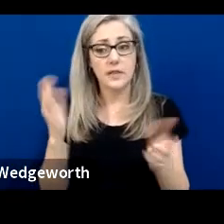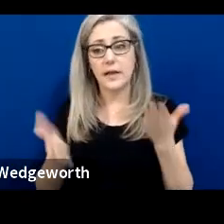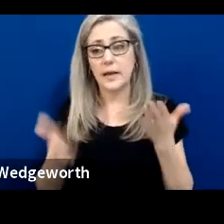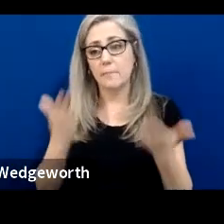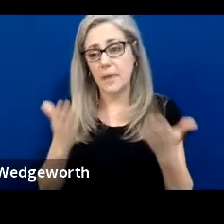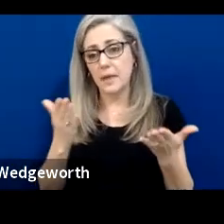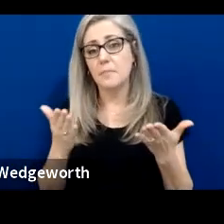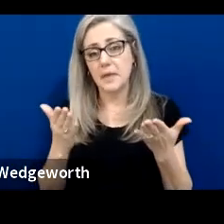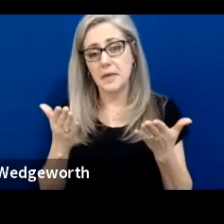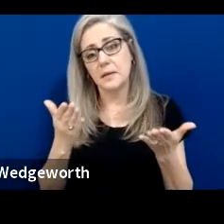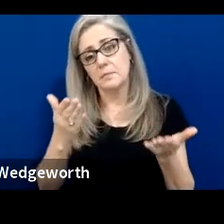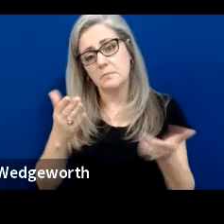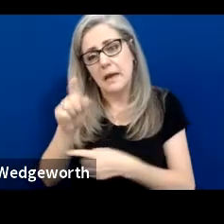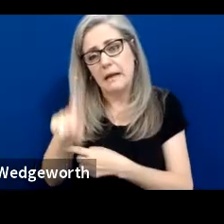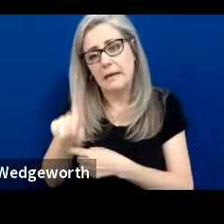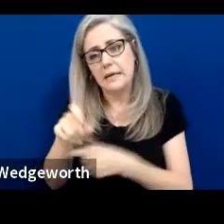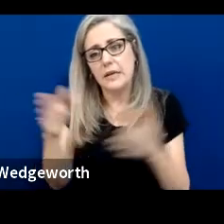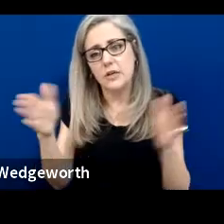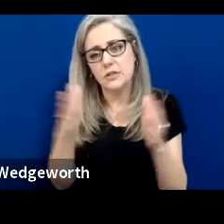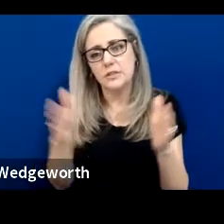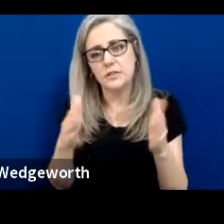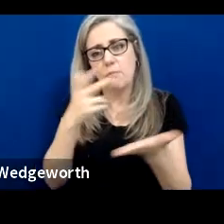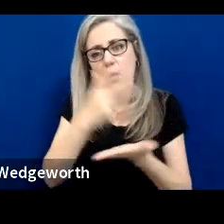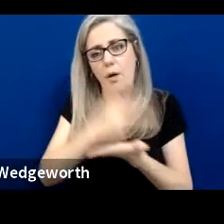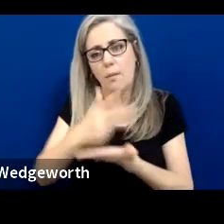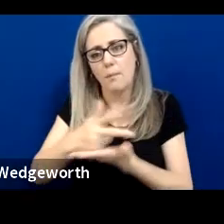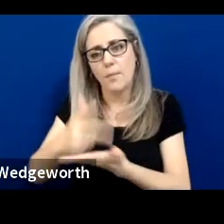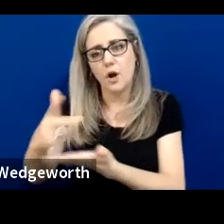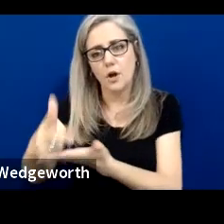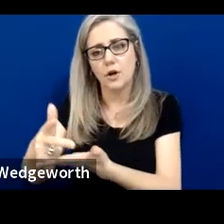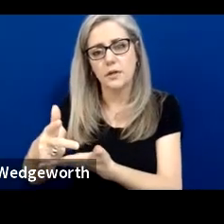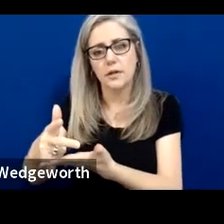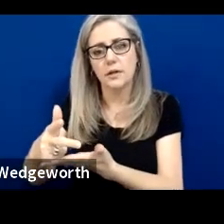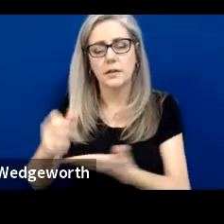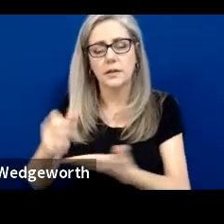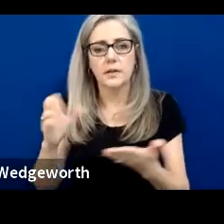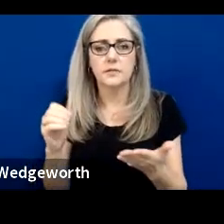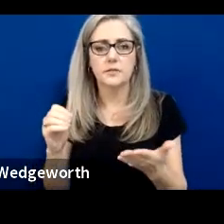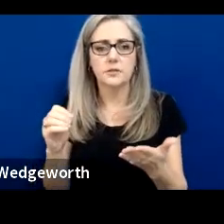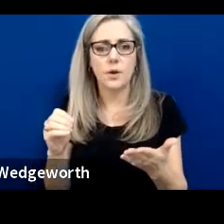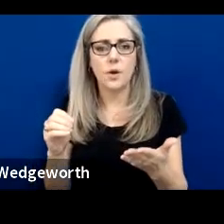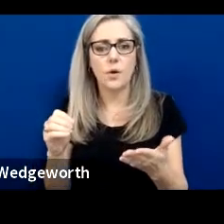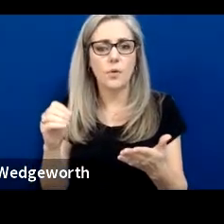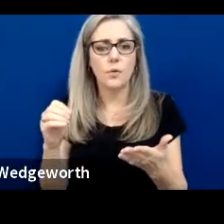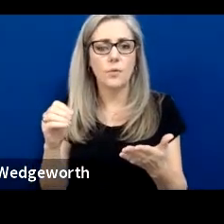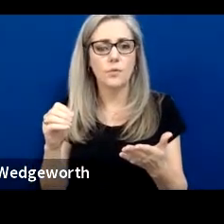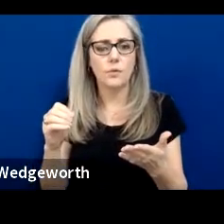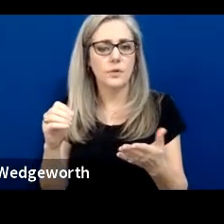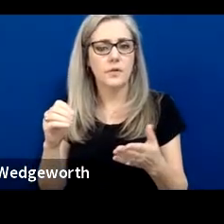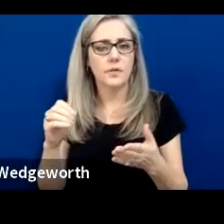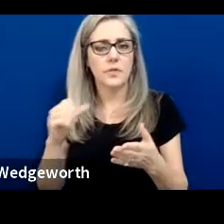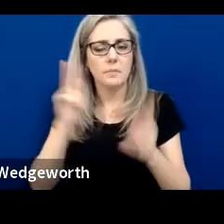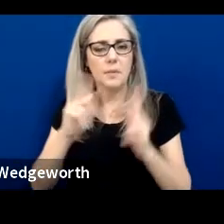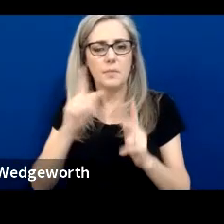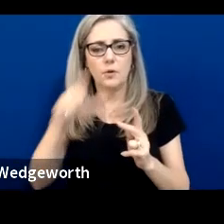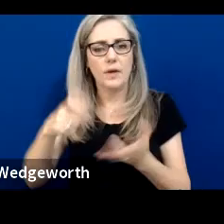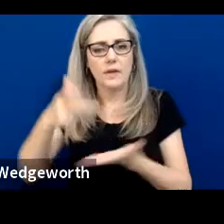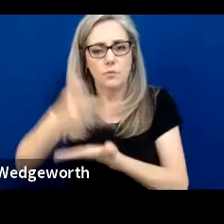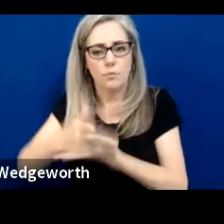to have a small parking area to take the pressure off of some of the existing residential streets.